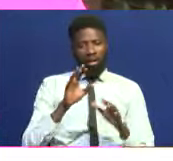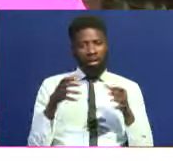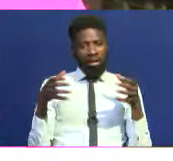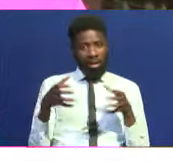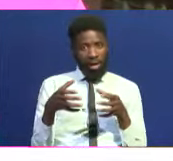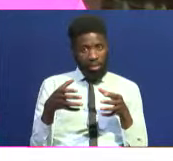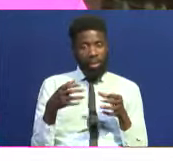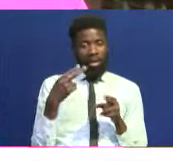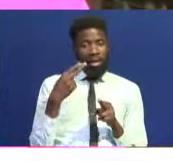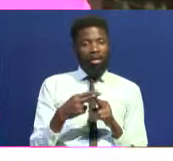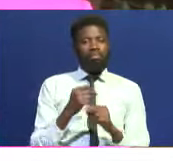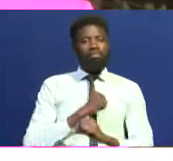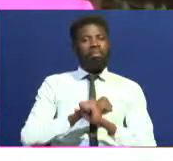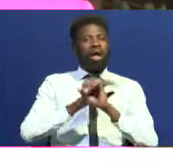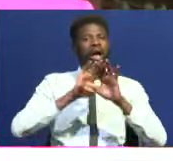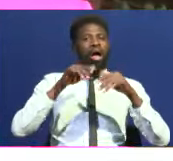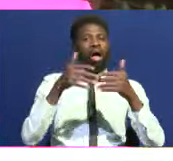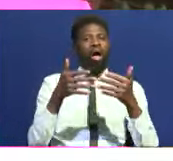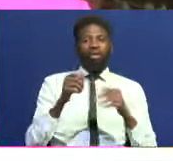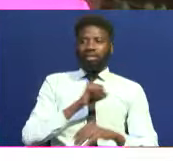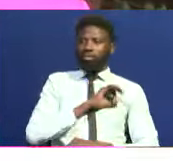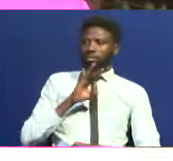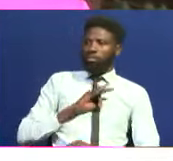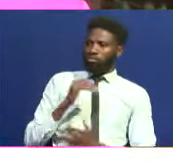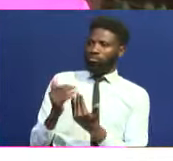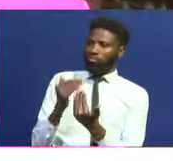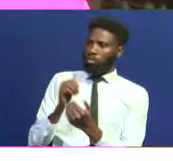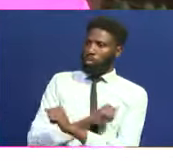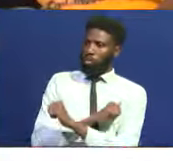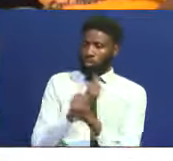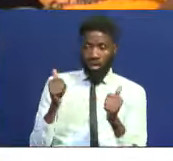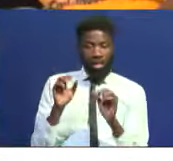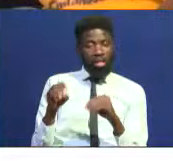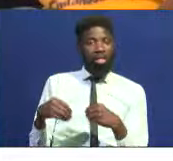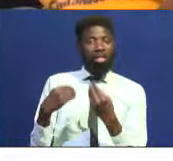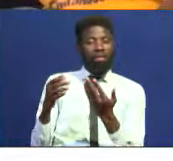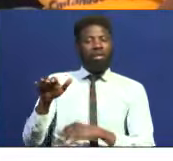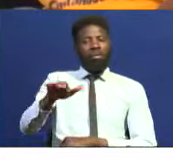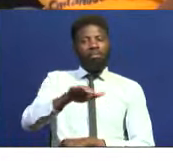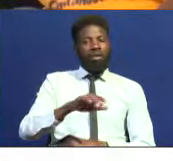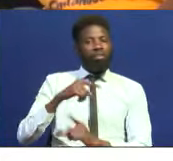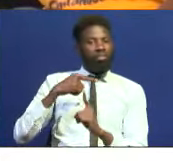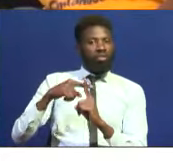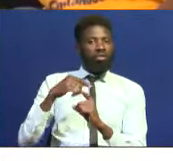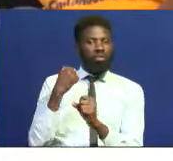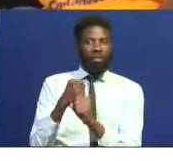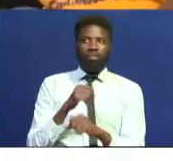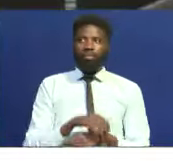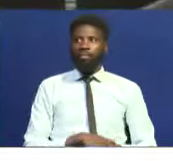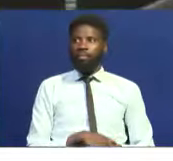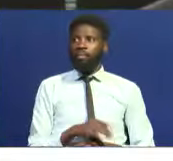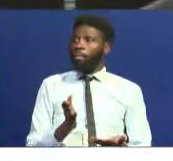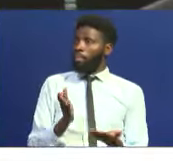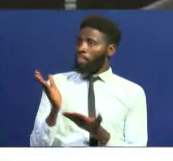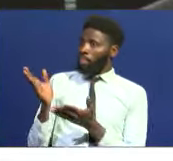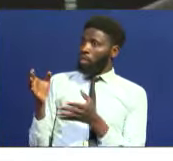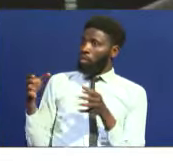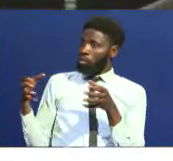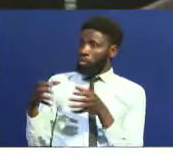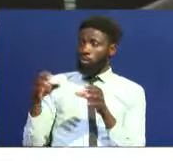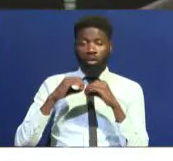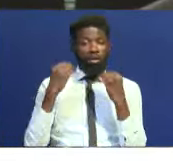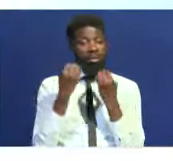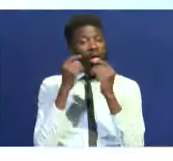treating people well and giving them a space where they can work. Unique Global and Mindful Kenya is dedicated to